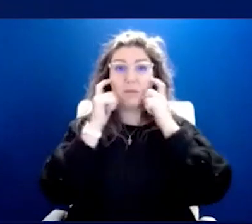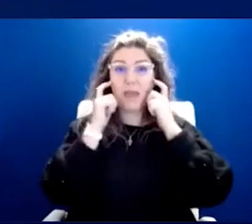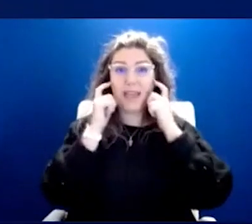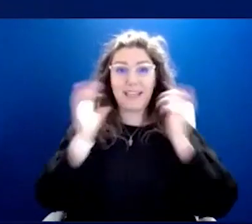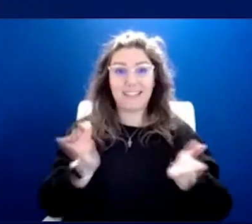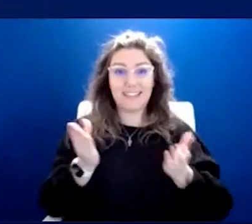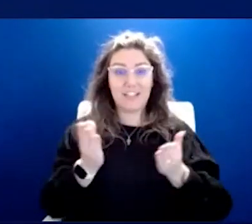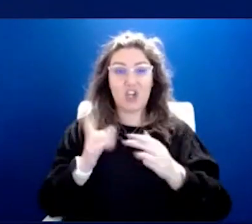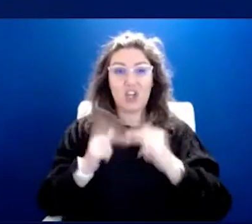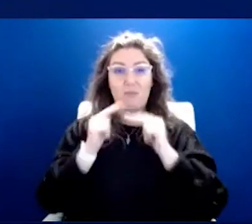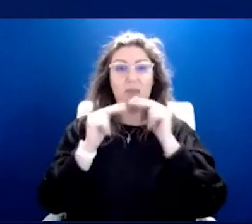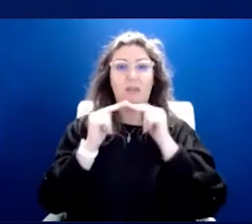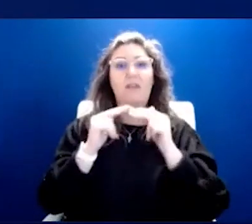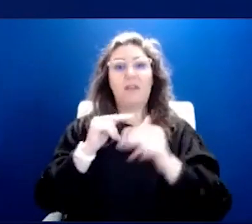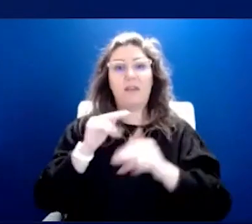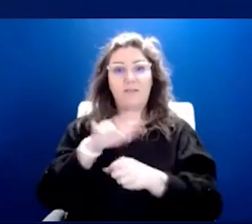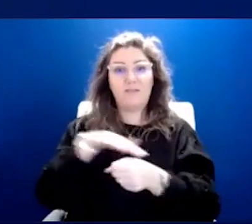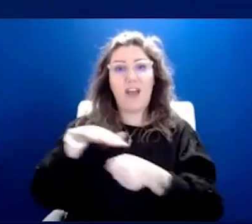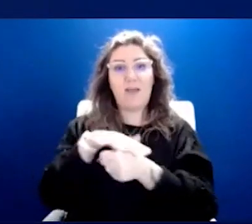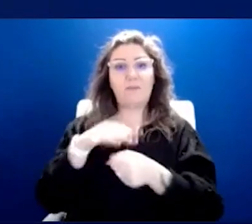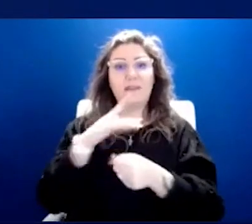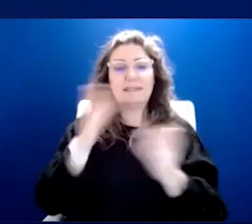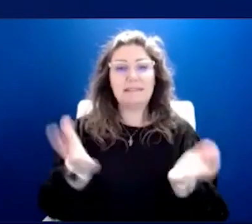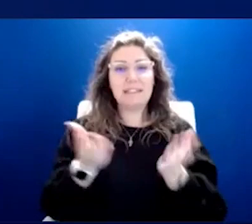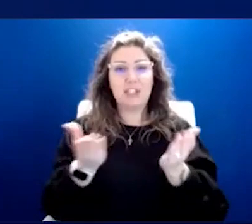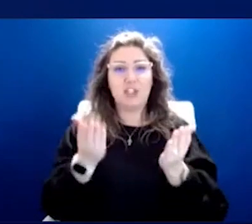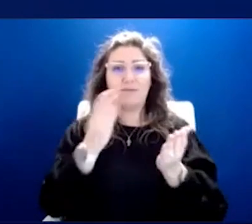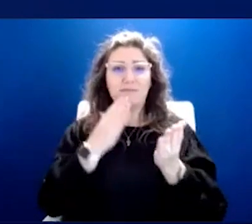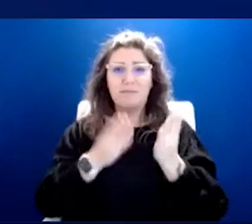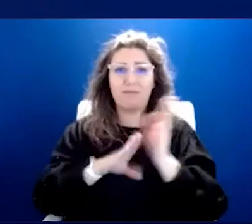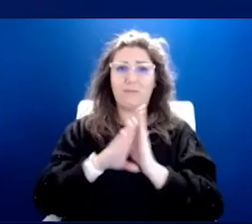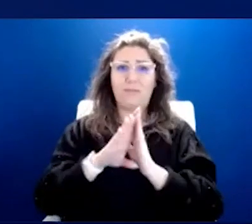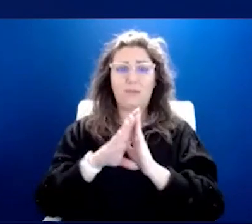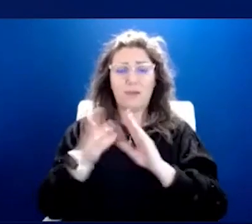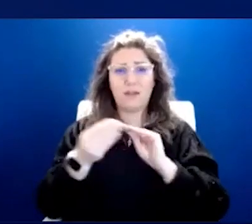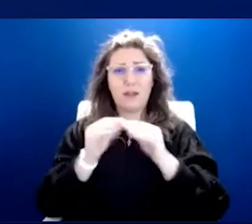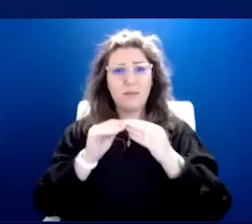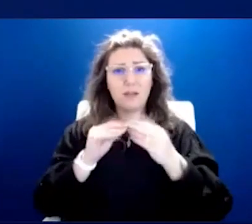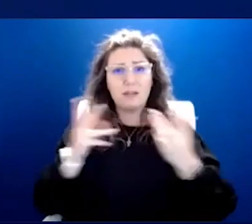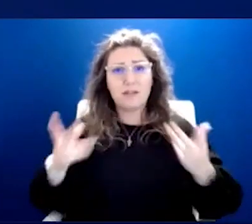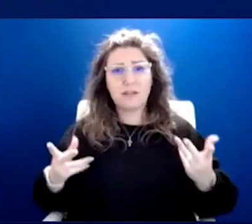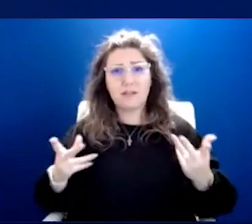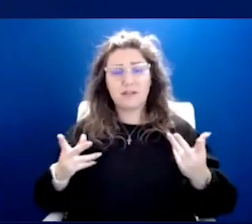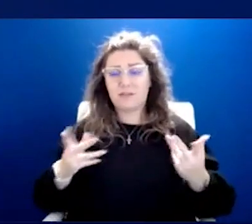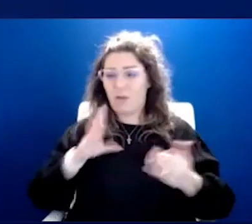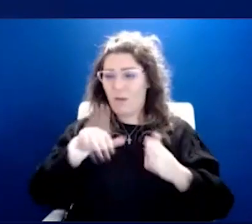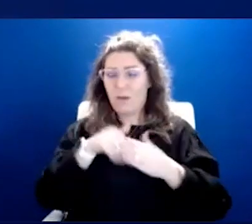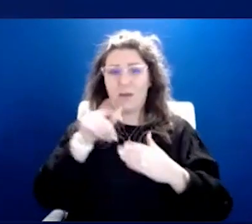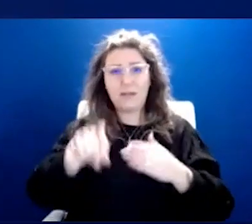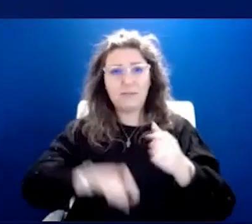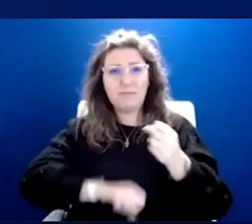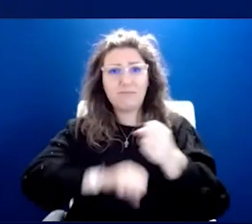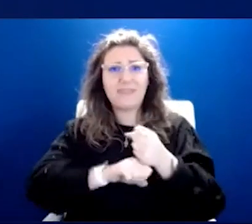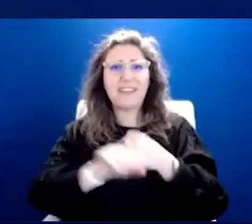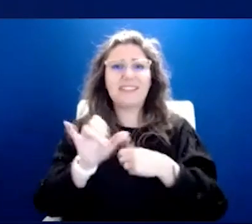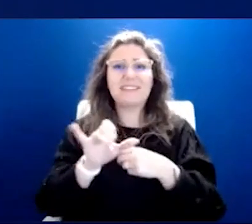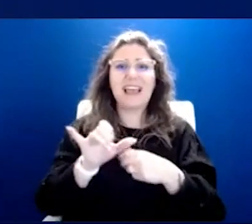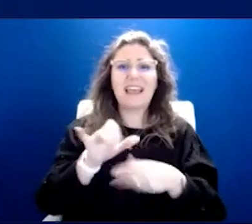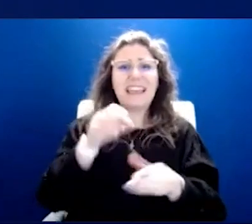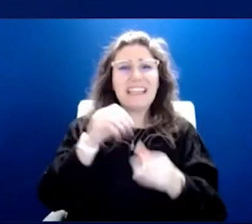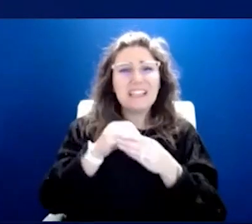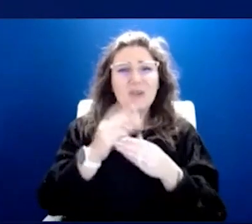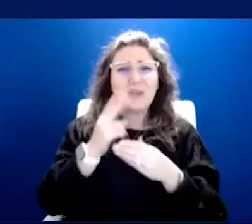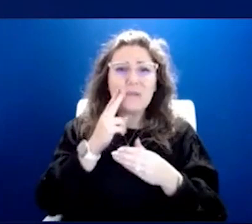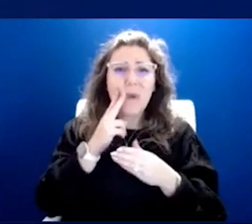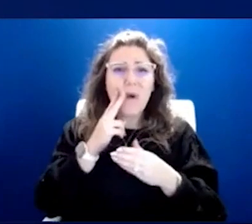we can do it, especially when there's a surge going on, we have to get on board. It's very similar to like indoor smoking bans when they